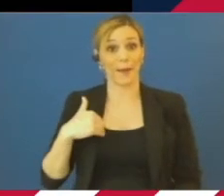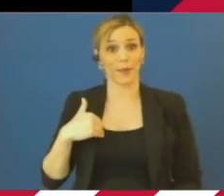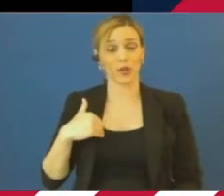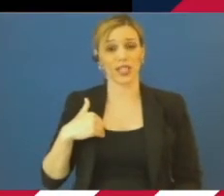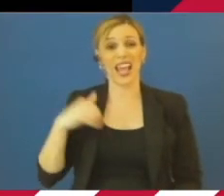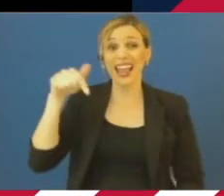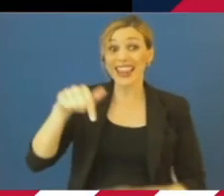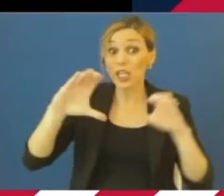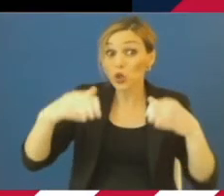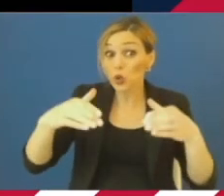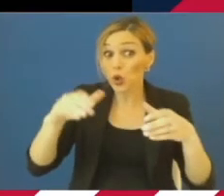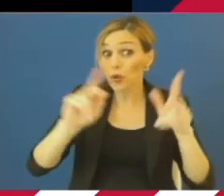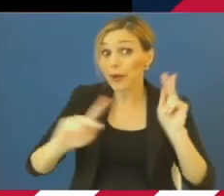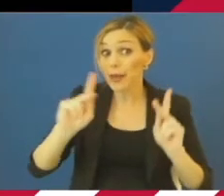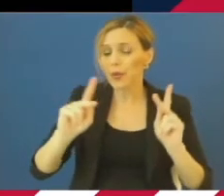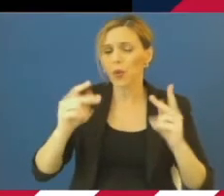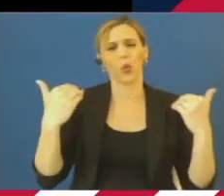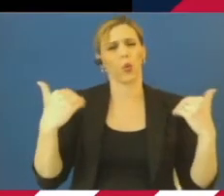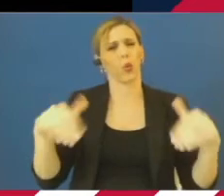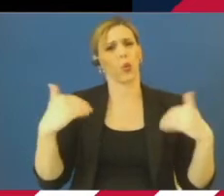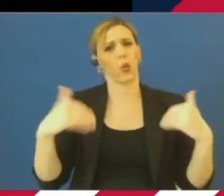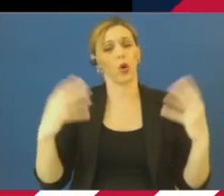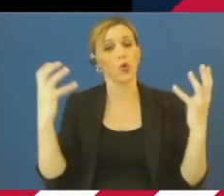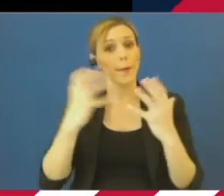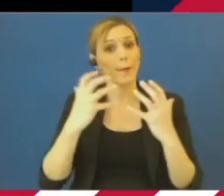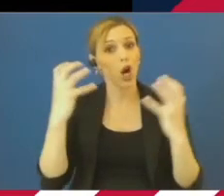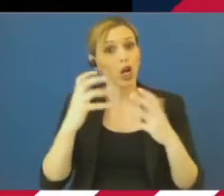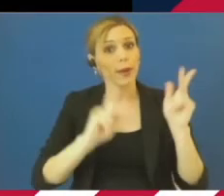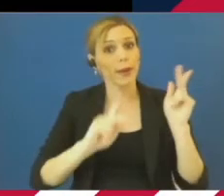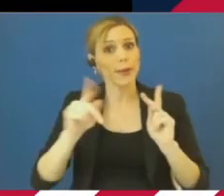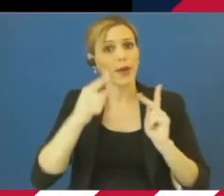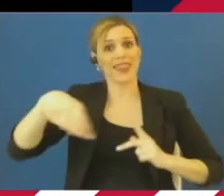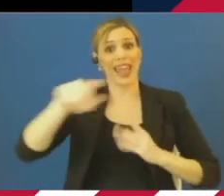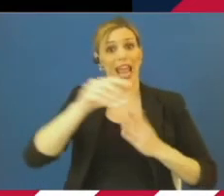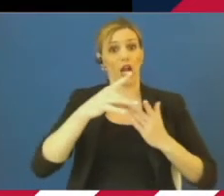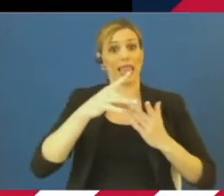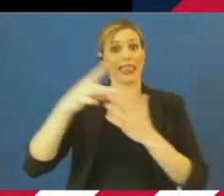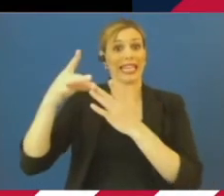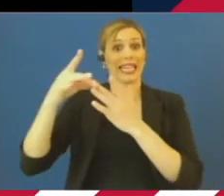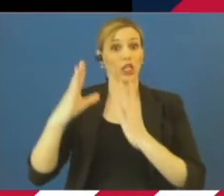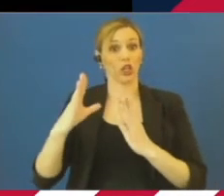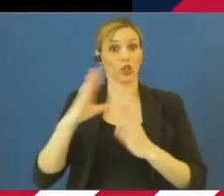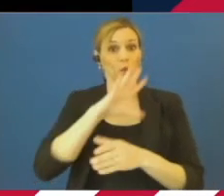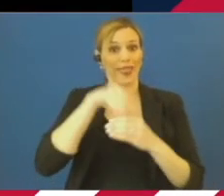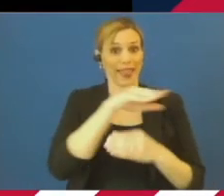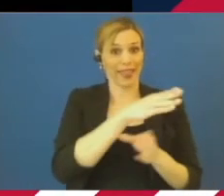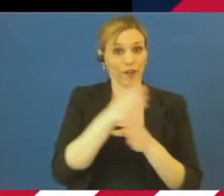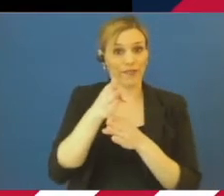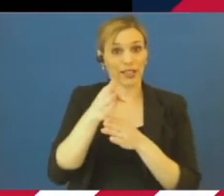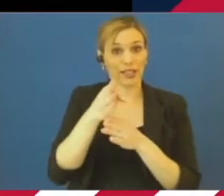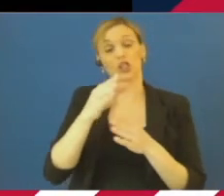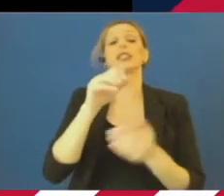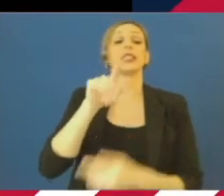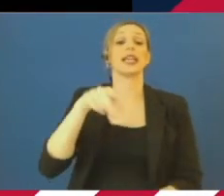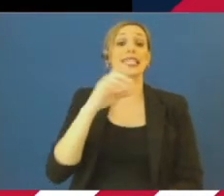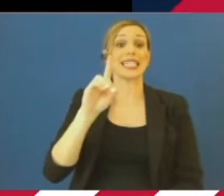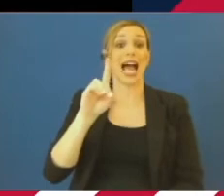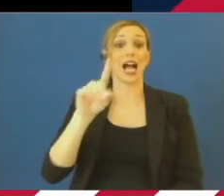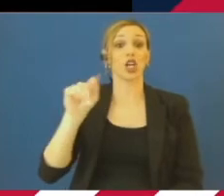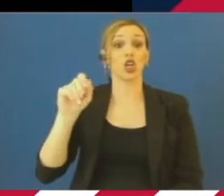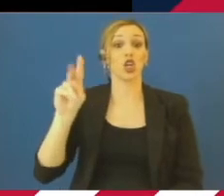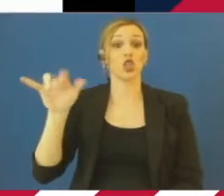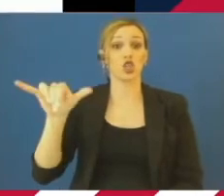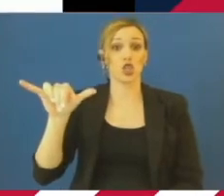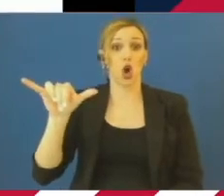people who are leaders in the forefront of their fields. Dr. Tony Allen is the president of Delaware